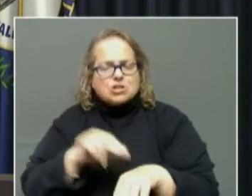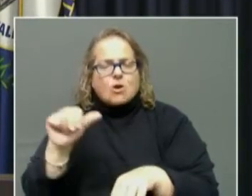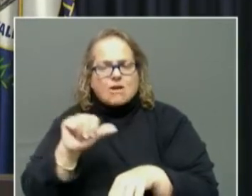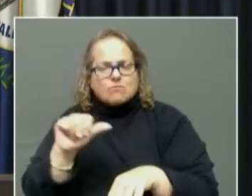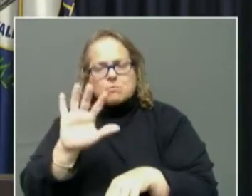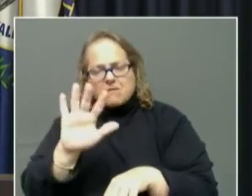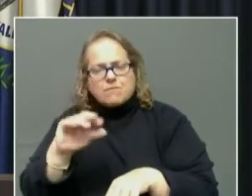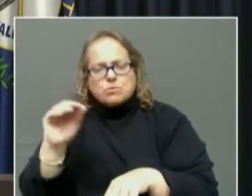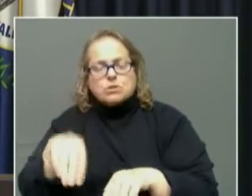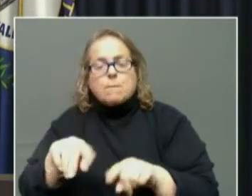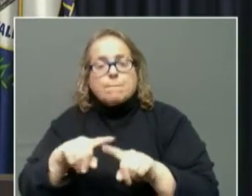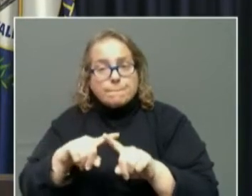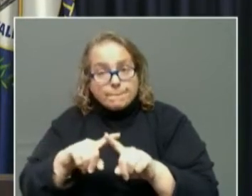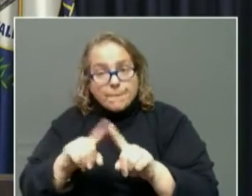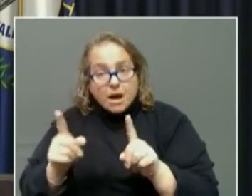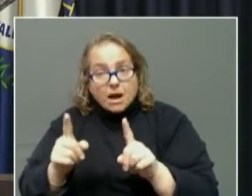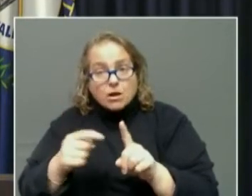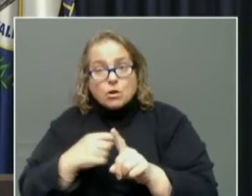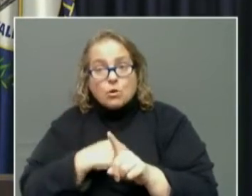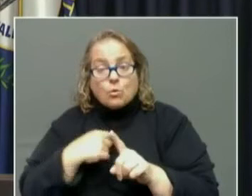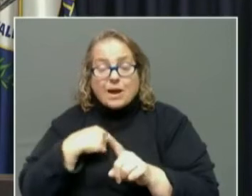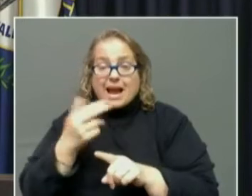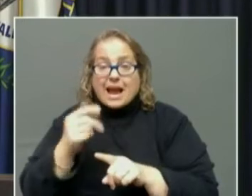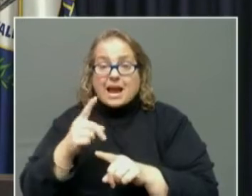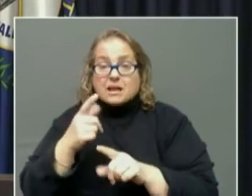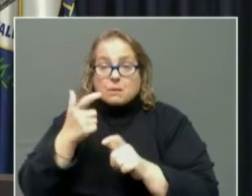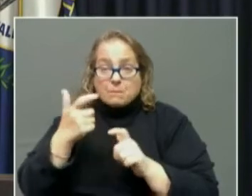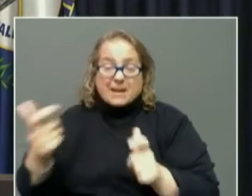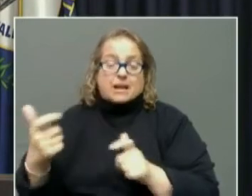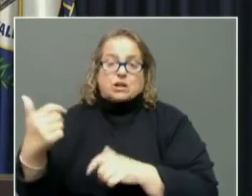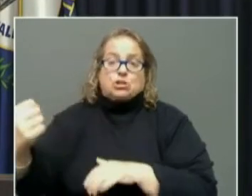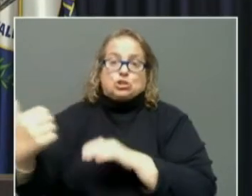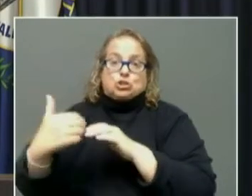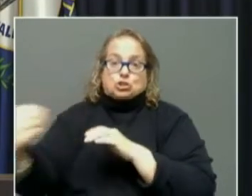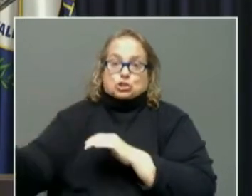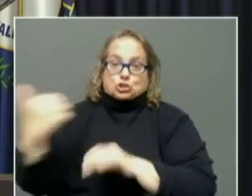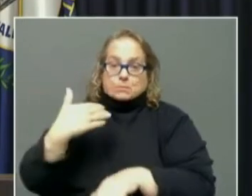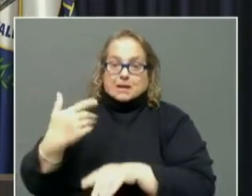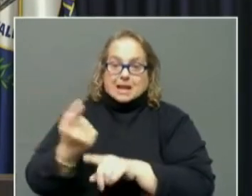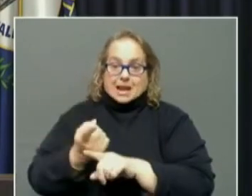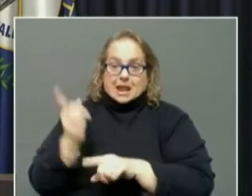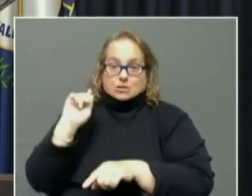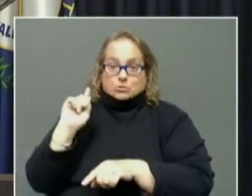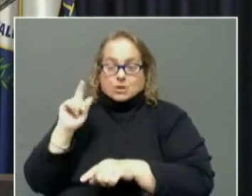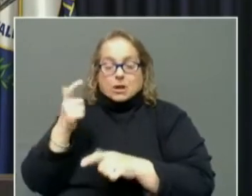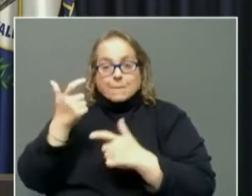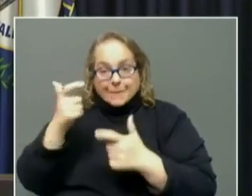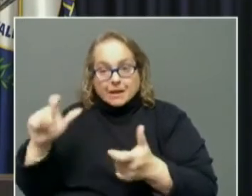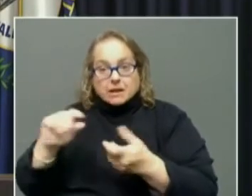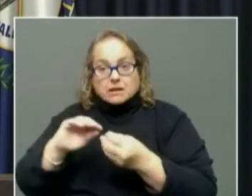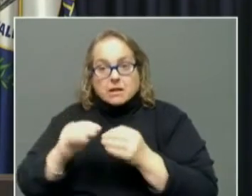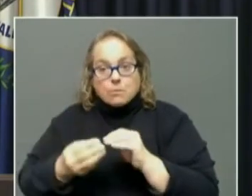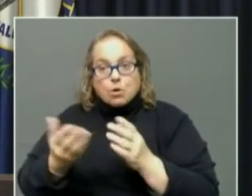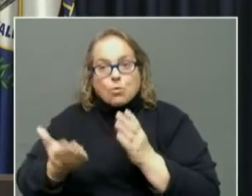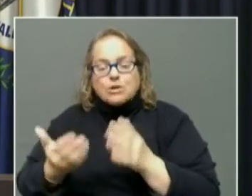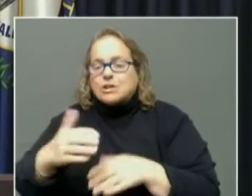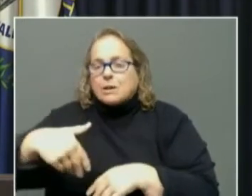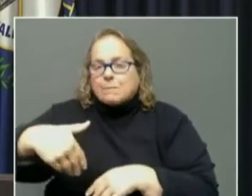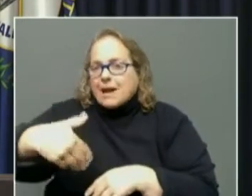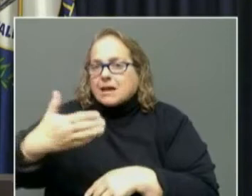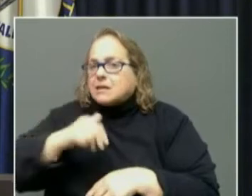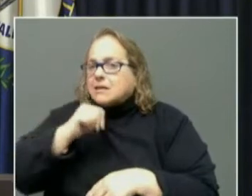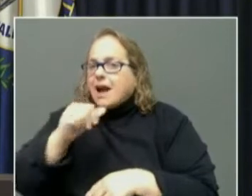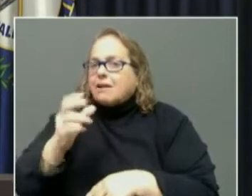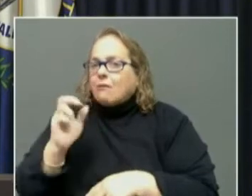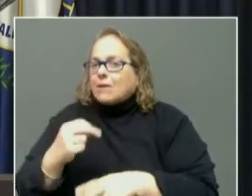had one of our bigger shipments last week, a significant amount of which may not be administered yet.